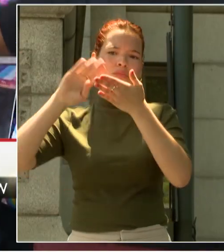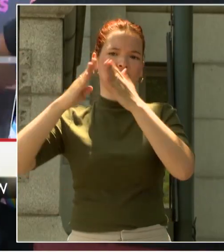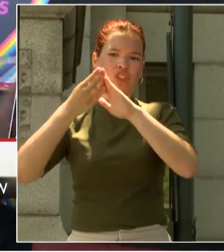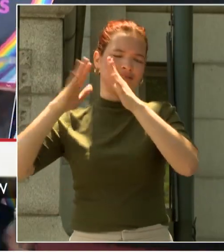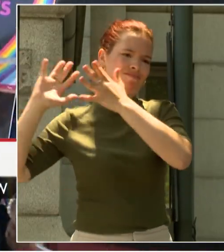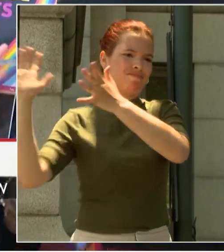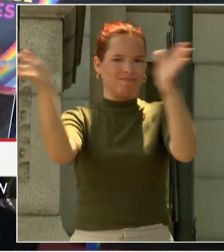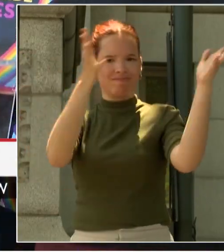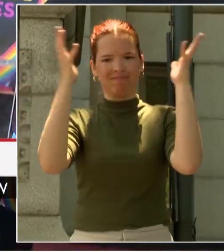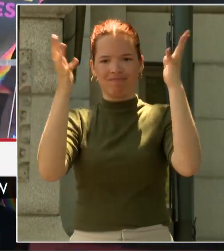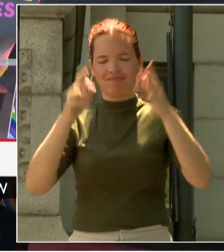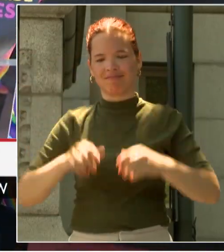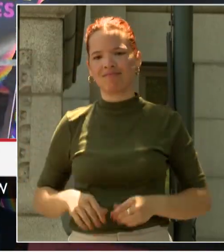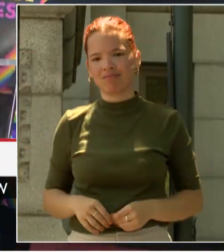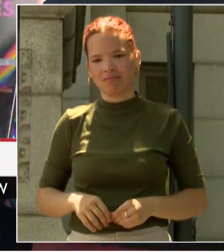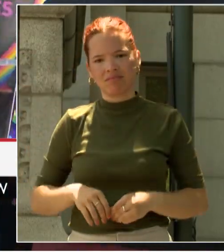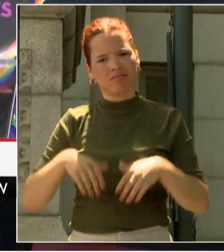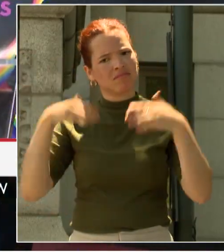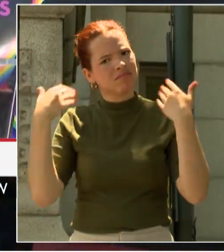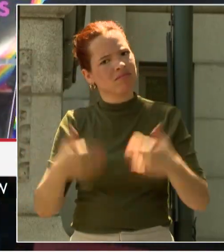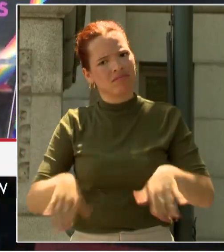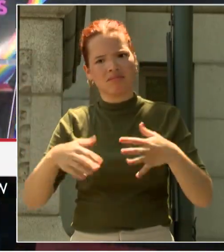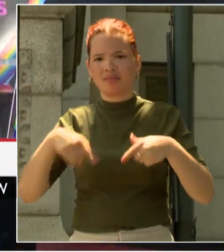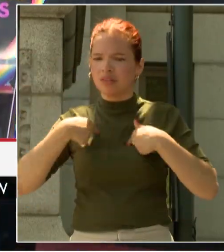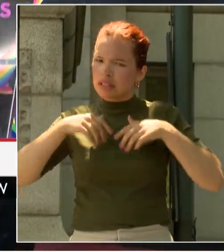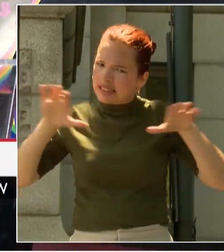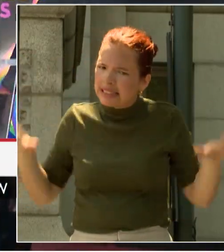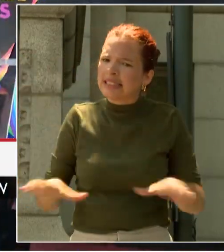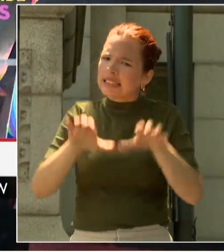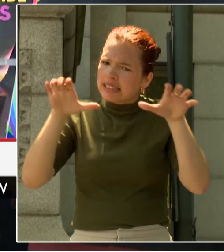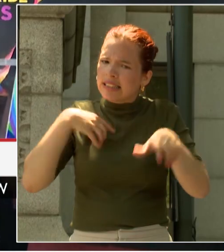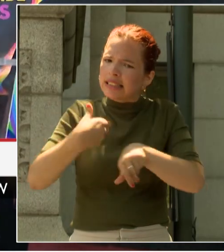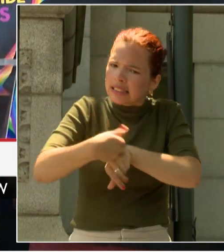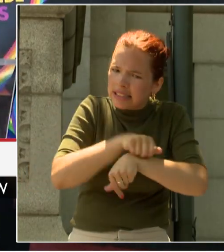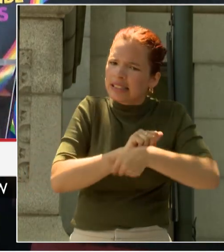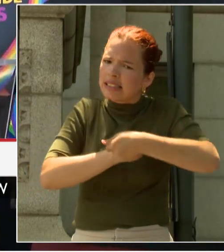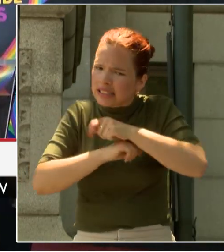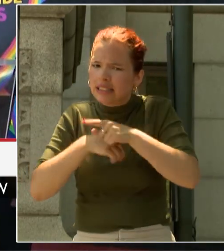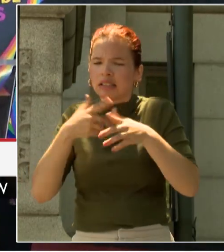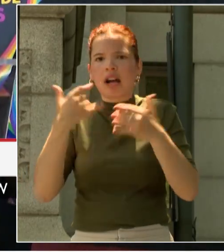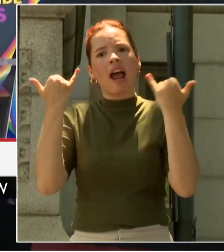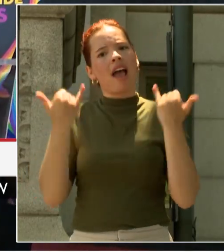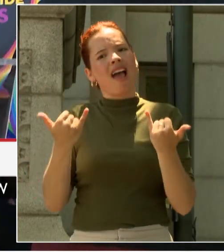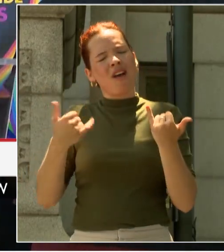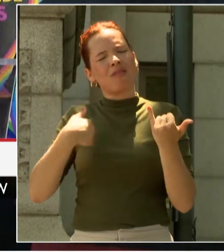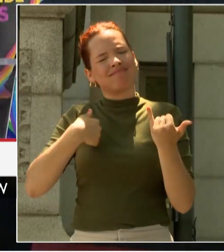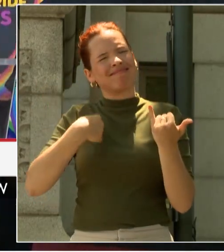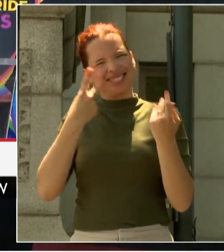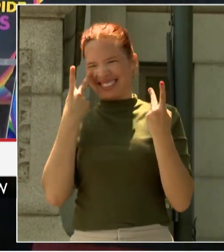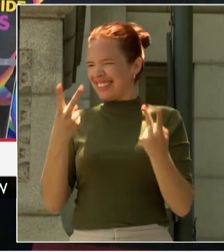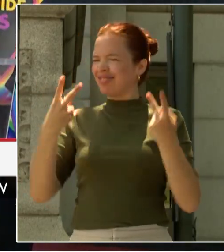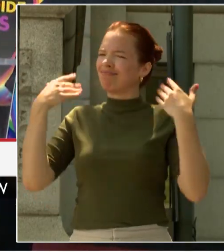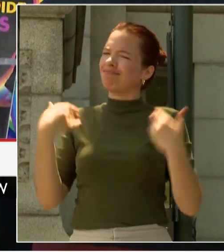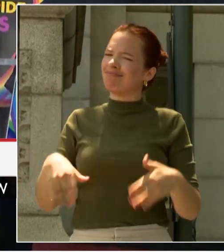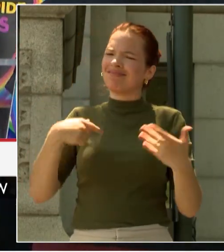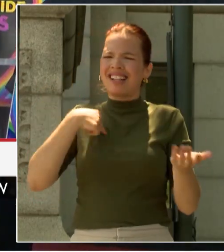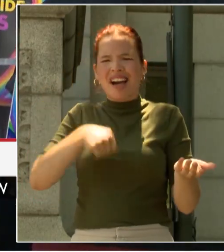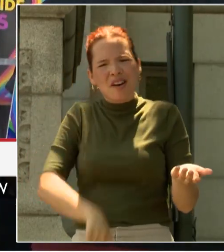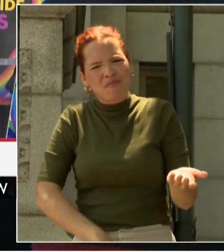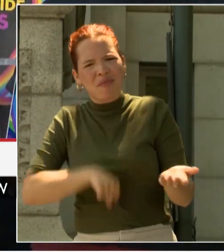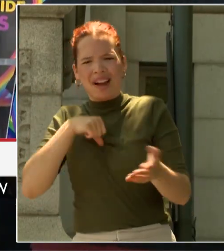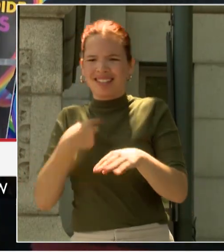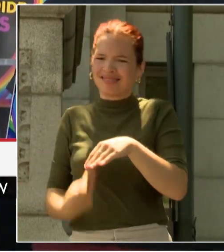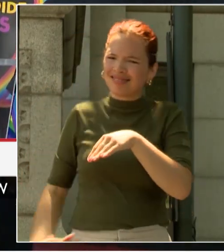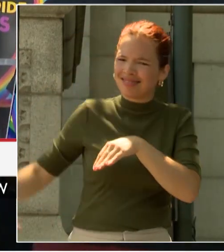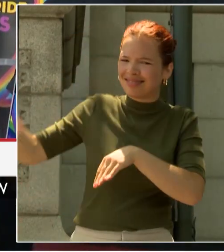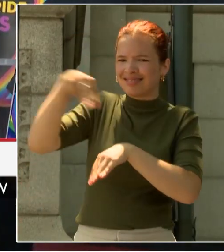Yes, we have much more work to do, especially nationally, but today I'm proud to stand with you and to confidently state